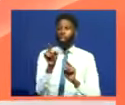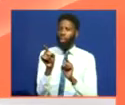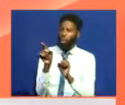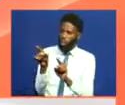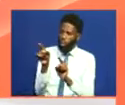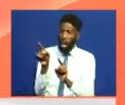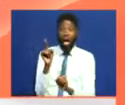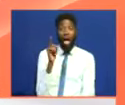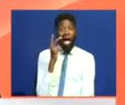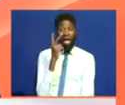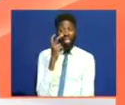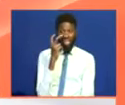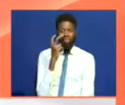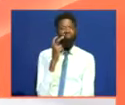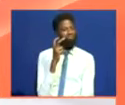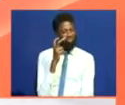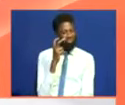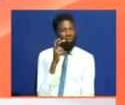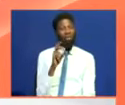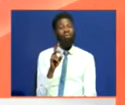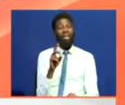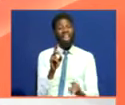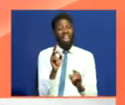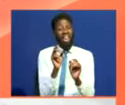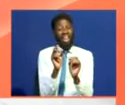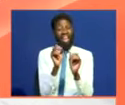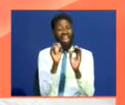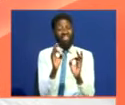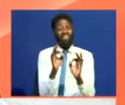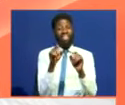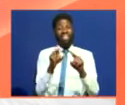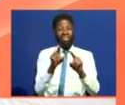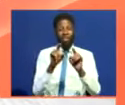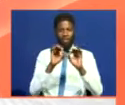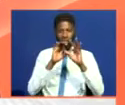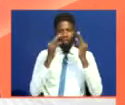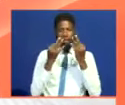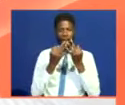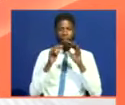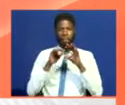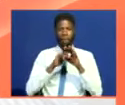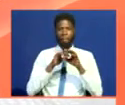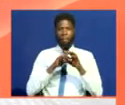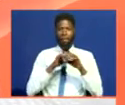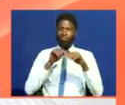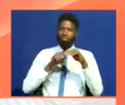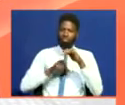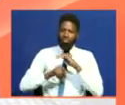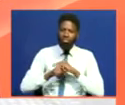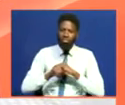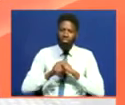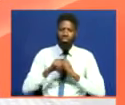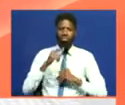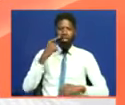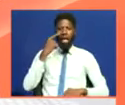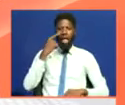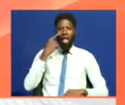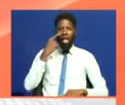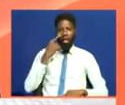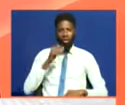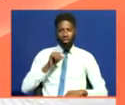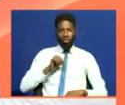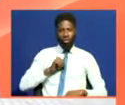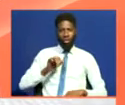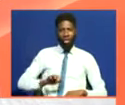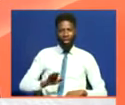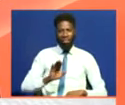still suspects. But if you are the family members who came and found that this was your daughter, sister, wife, or